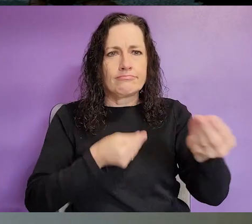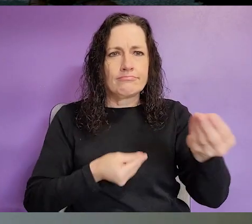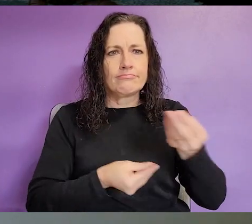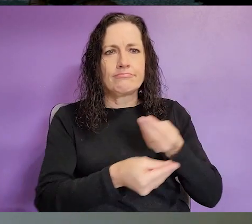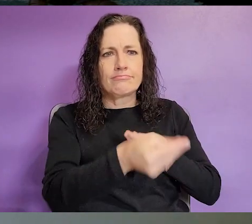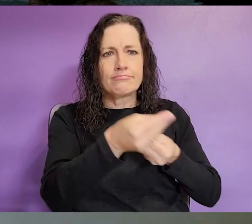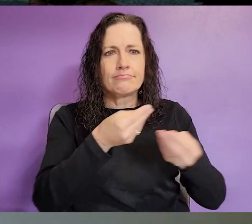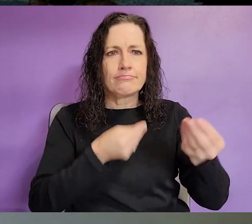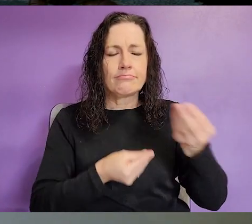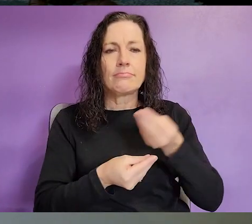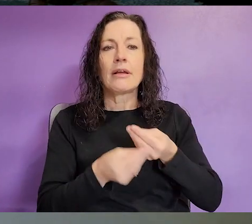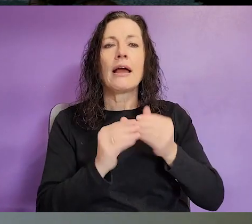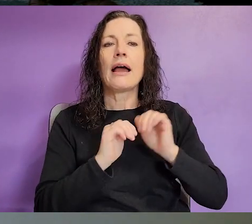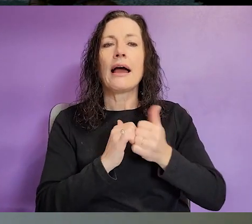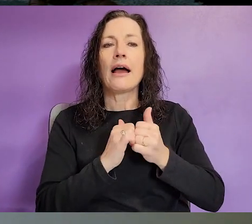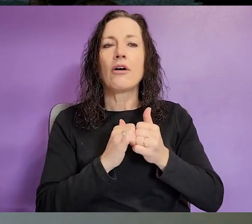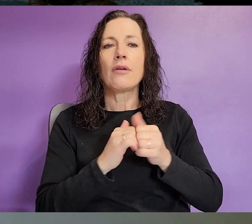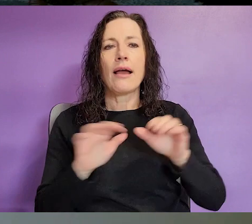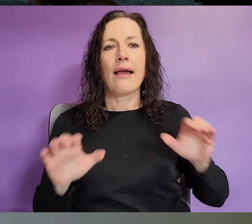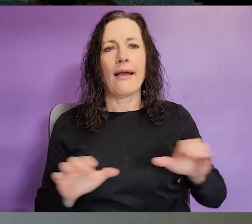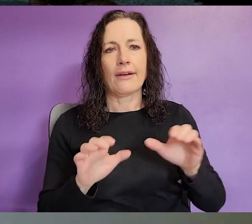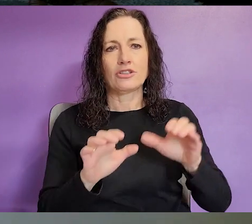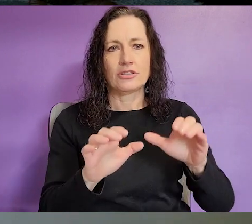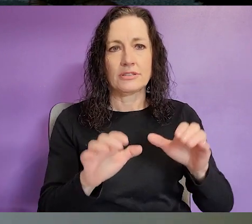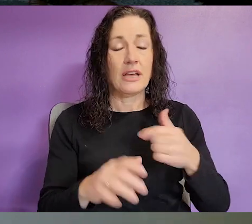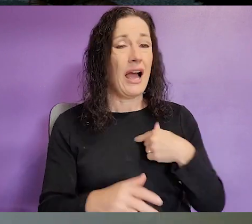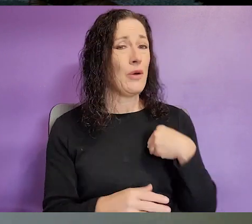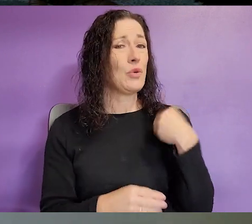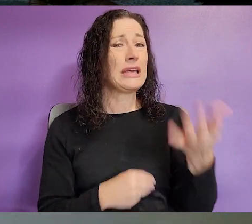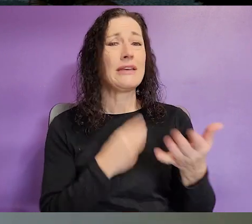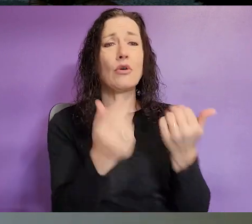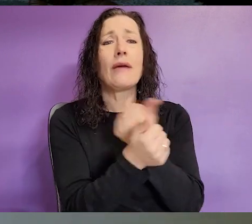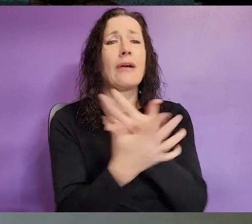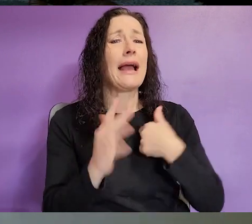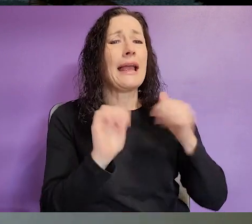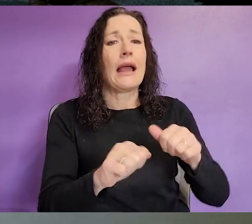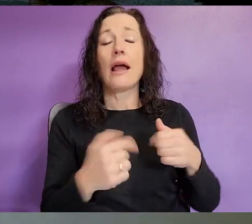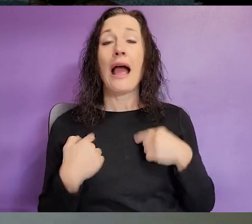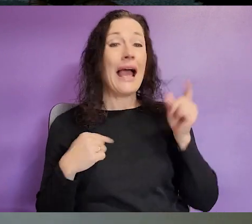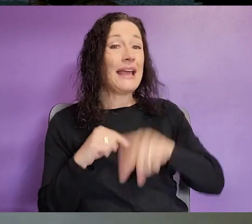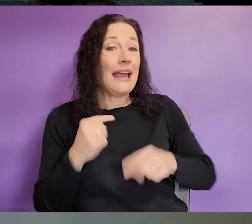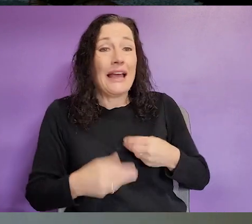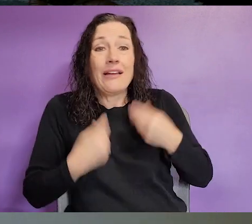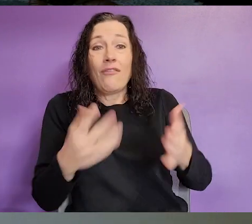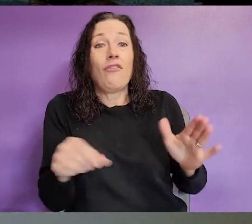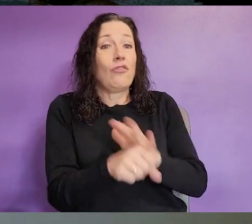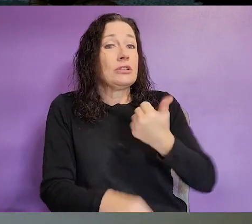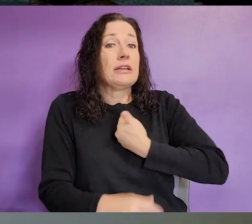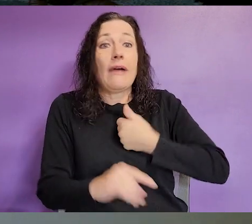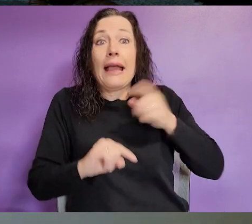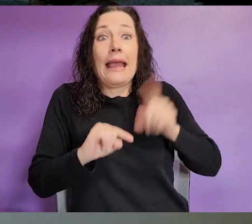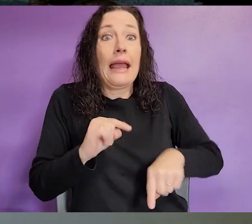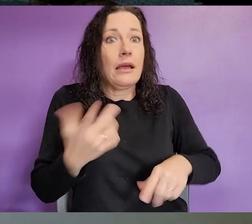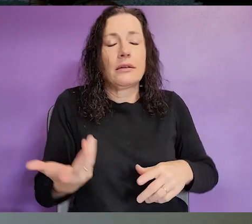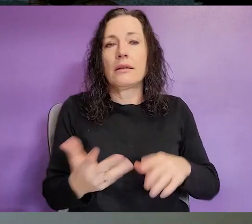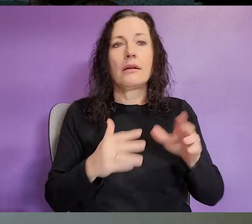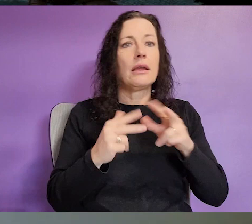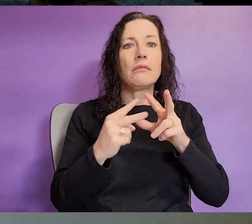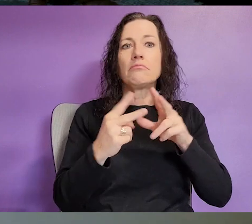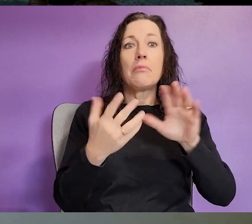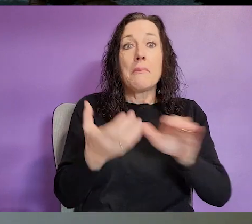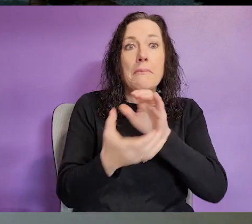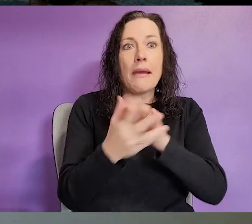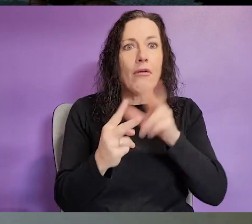take in actions. I will give you all I can. I can't give you all myself. No